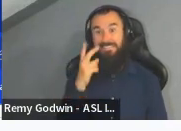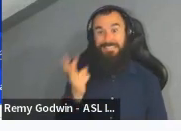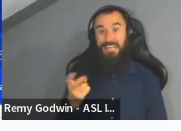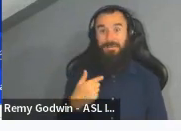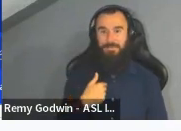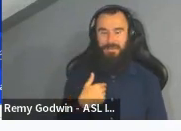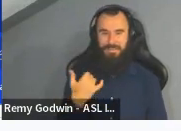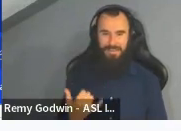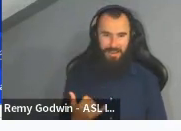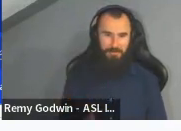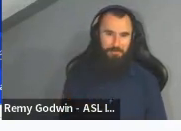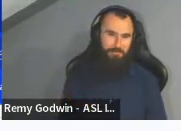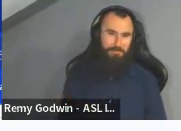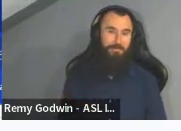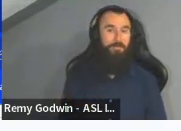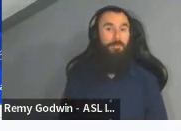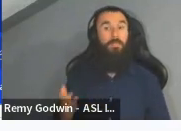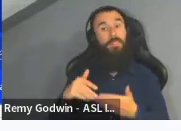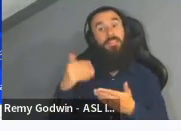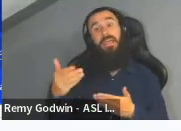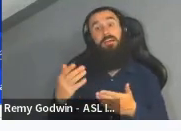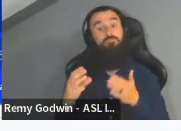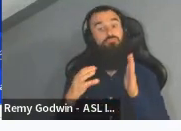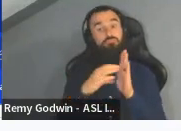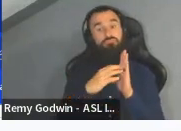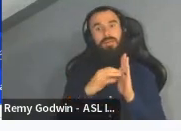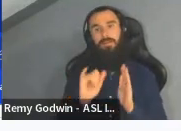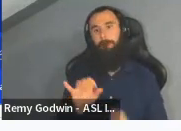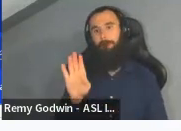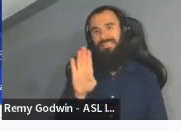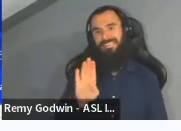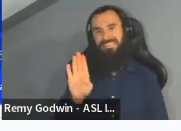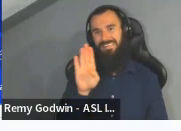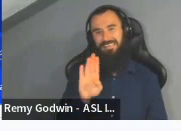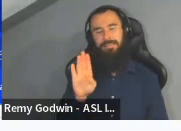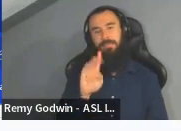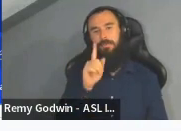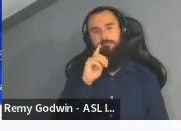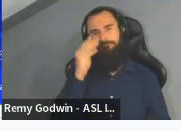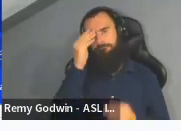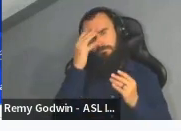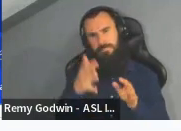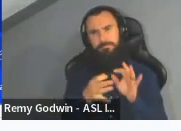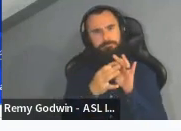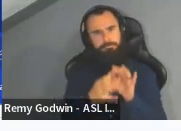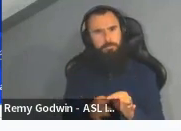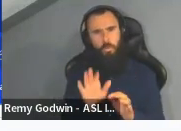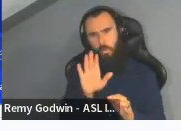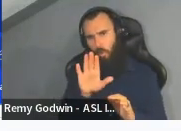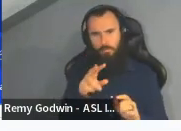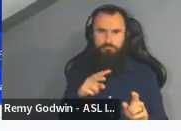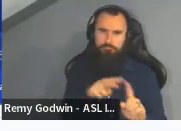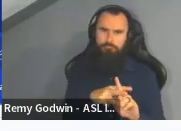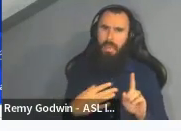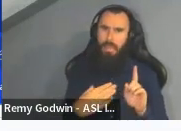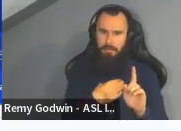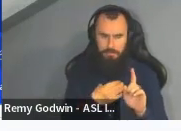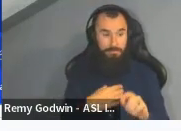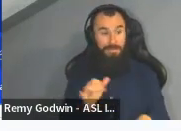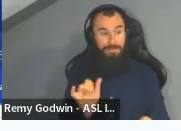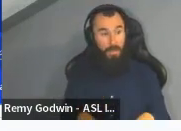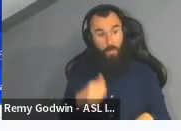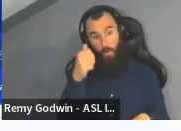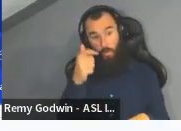So the next section is section B. It's the facts about your allegation. These check marks are all marked